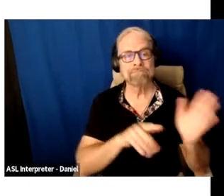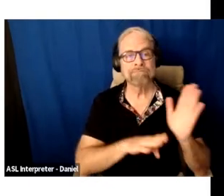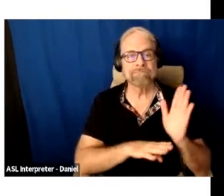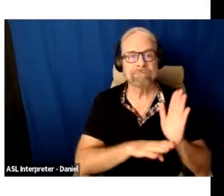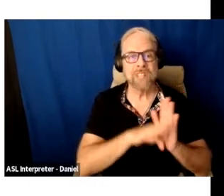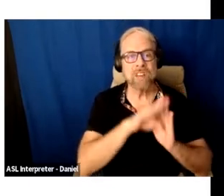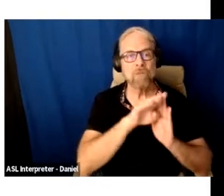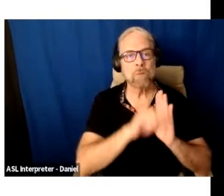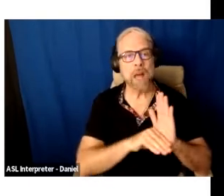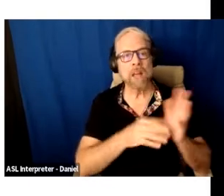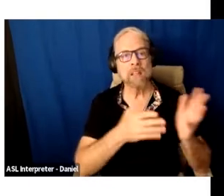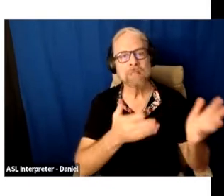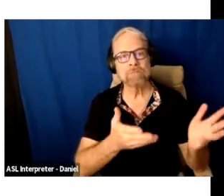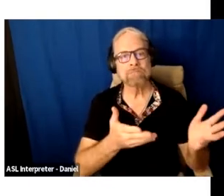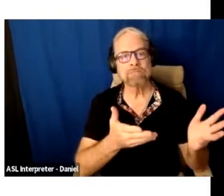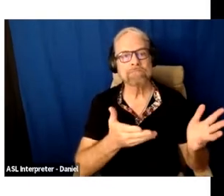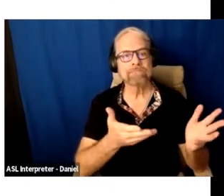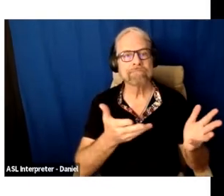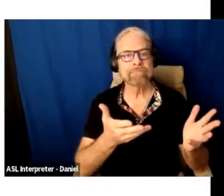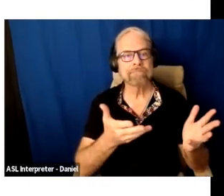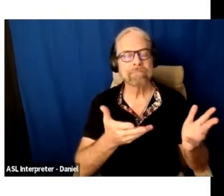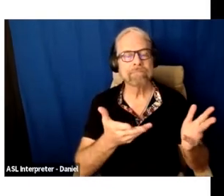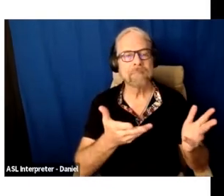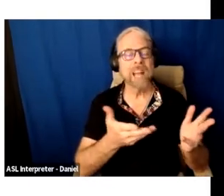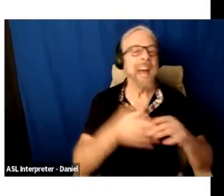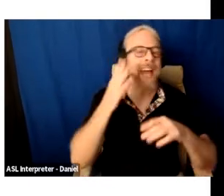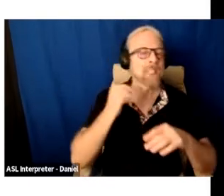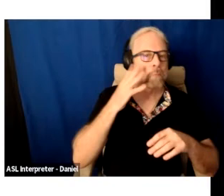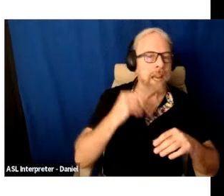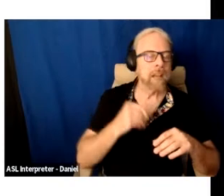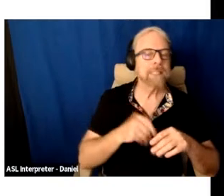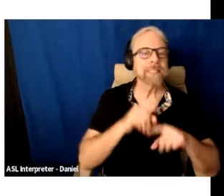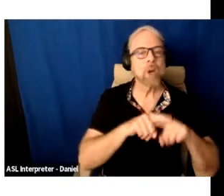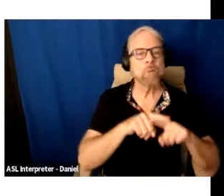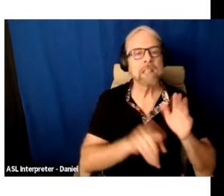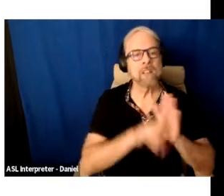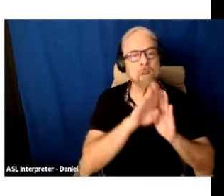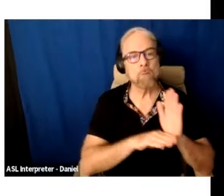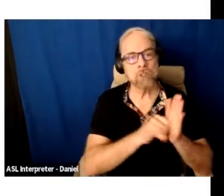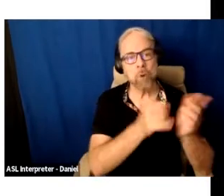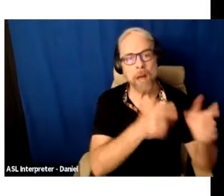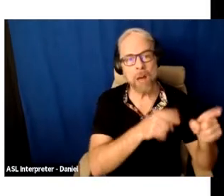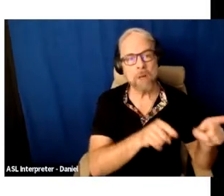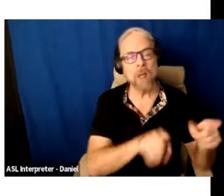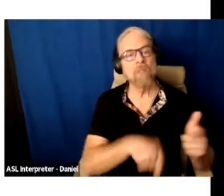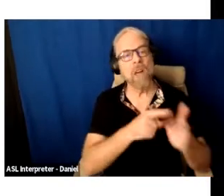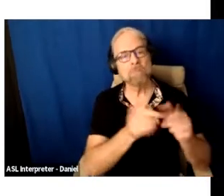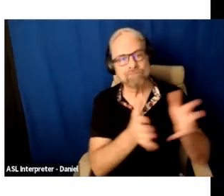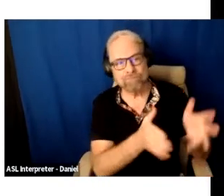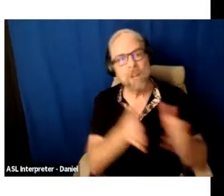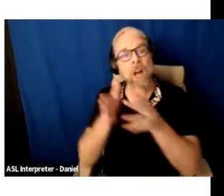developmentally dependent or experience-dependent development to occur. And then other folks are looking